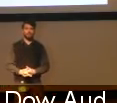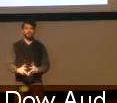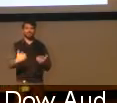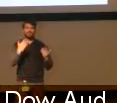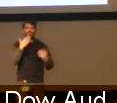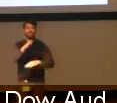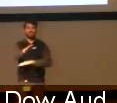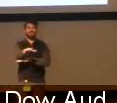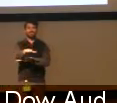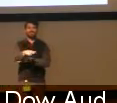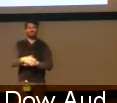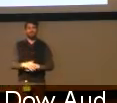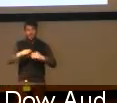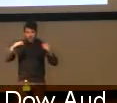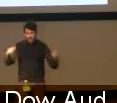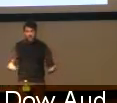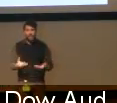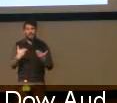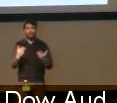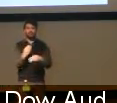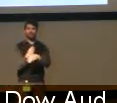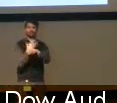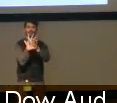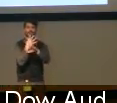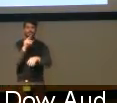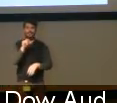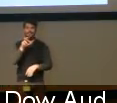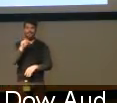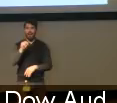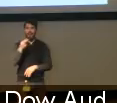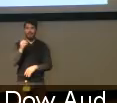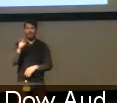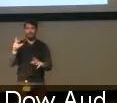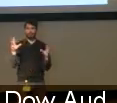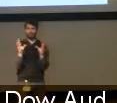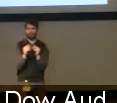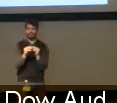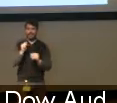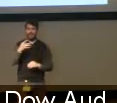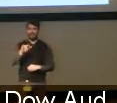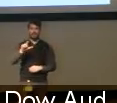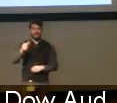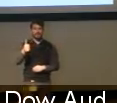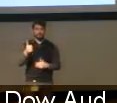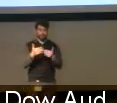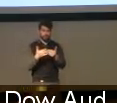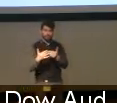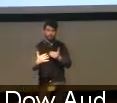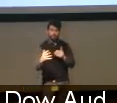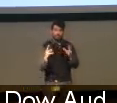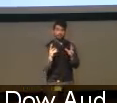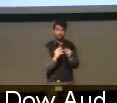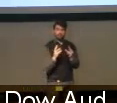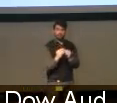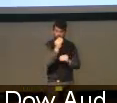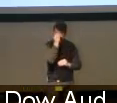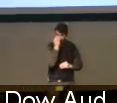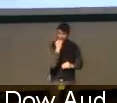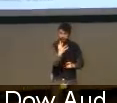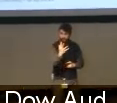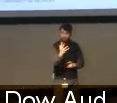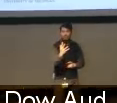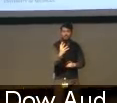Good afternoon. Welcome to the virtual town hall for April 10th. For the duration of this meeting, as we have before, we've suspended